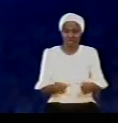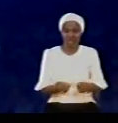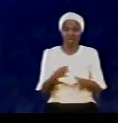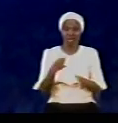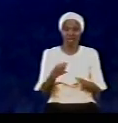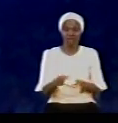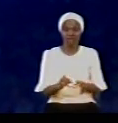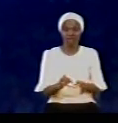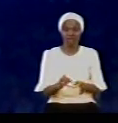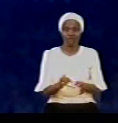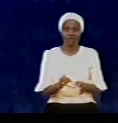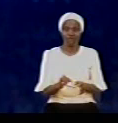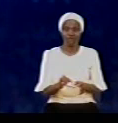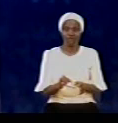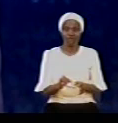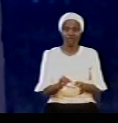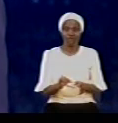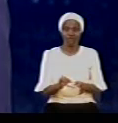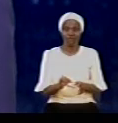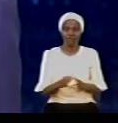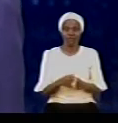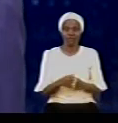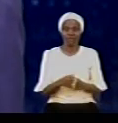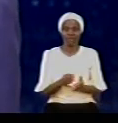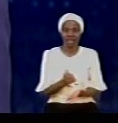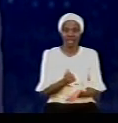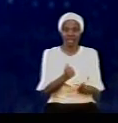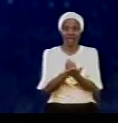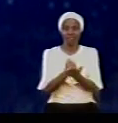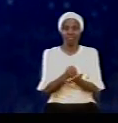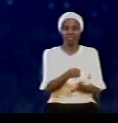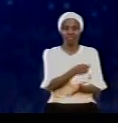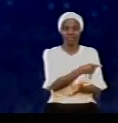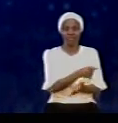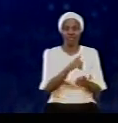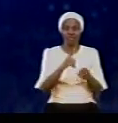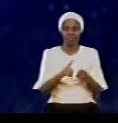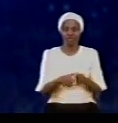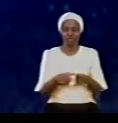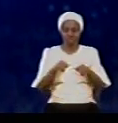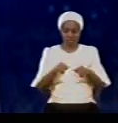remain faithfully to the end.